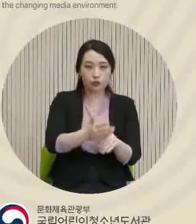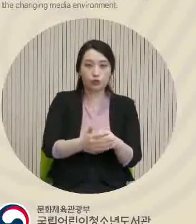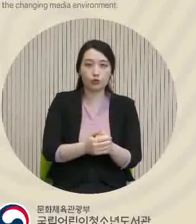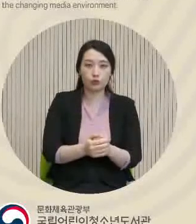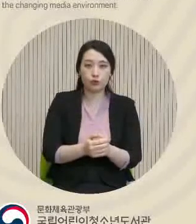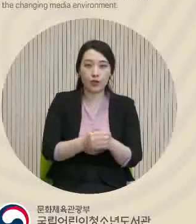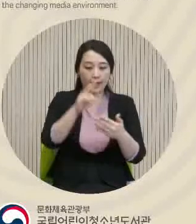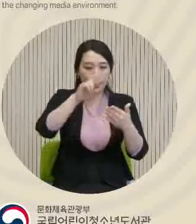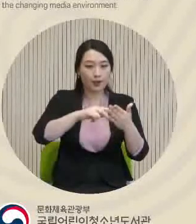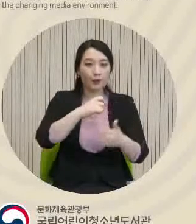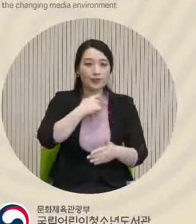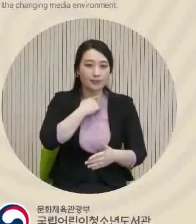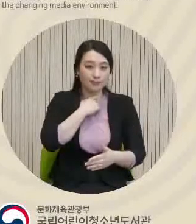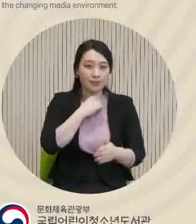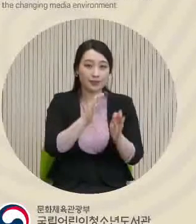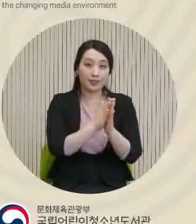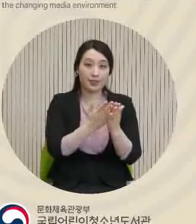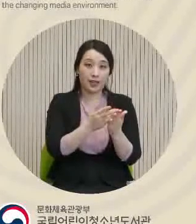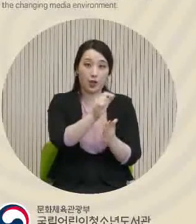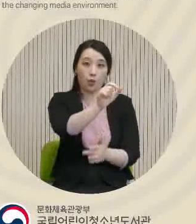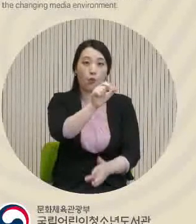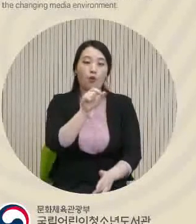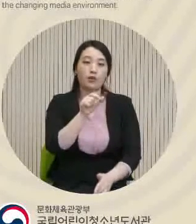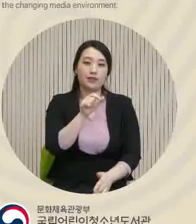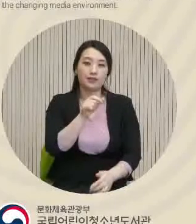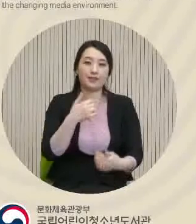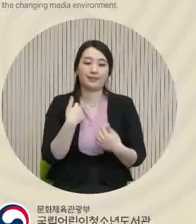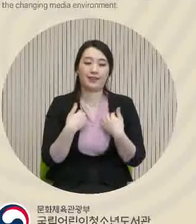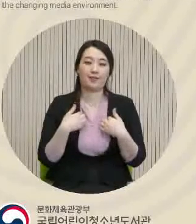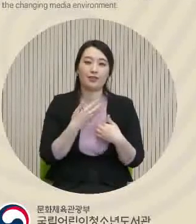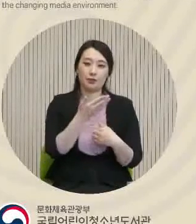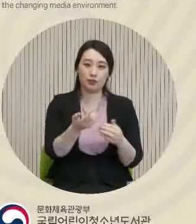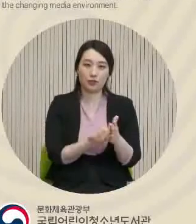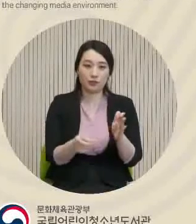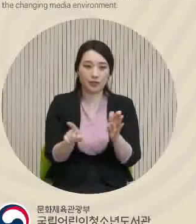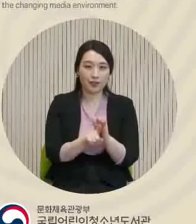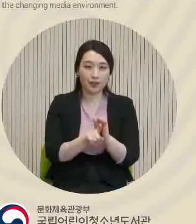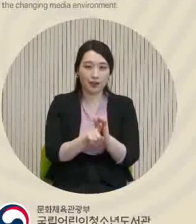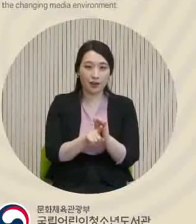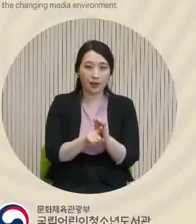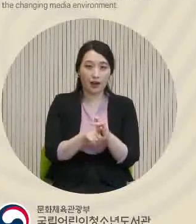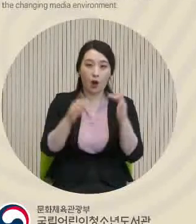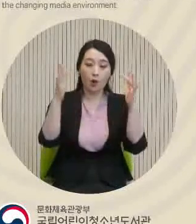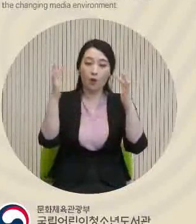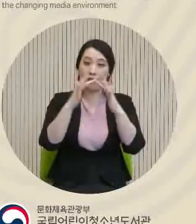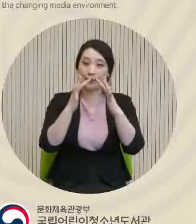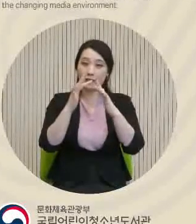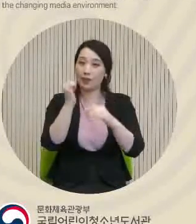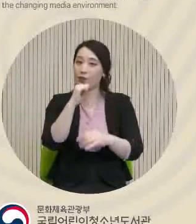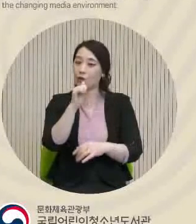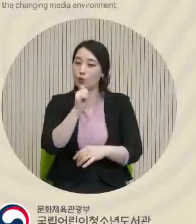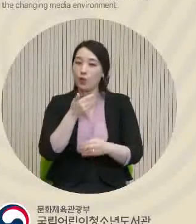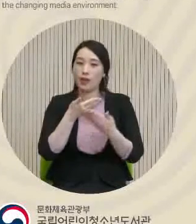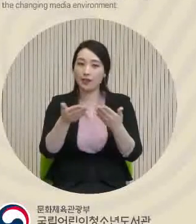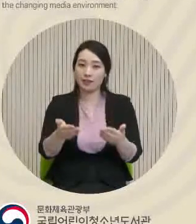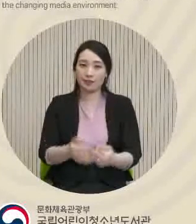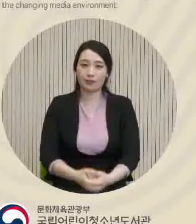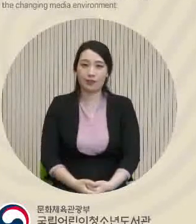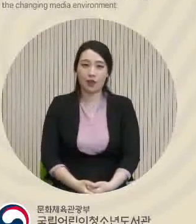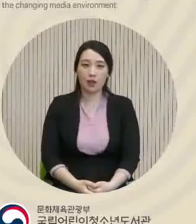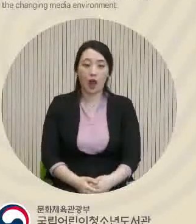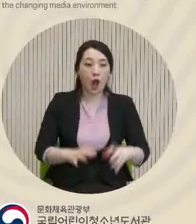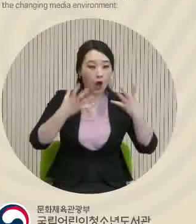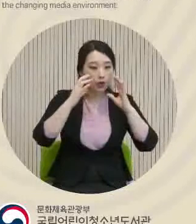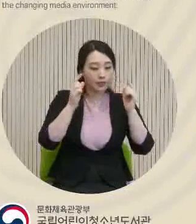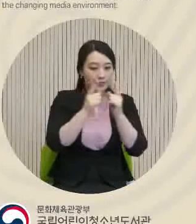the various books, we would like to offer children to pick the book for them, and that is a part of the goal